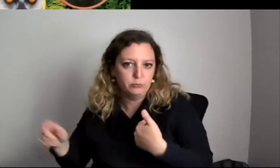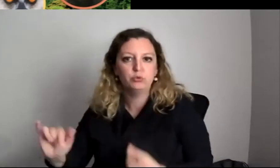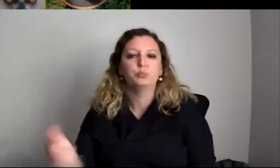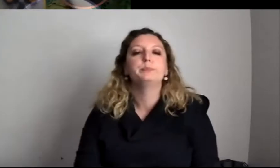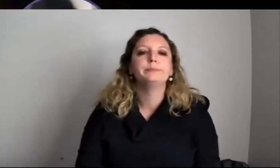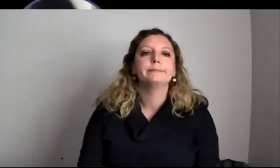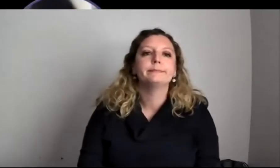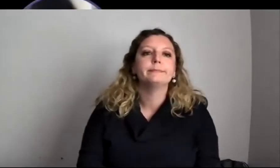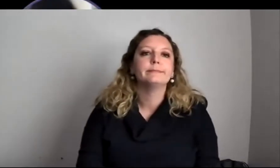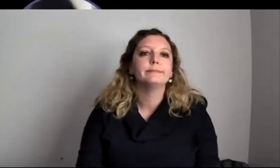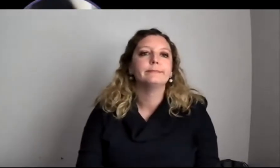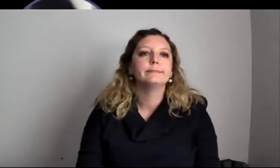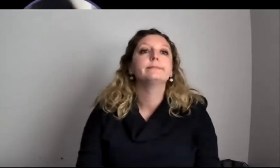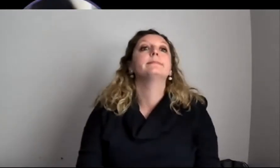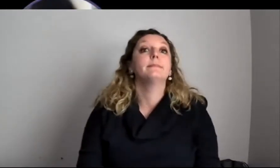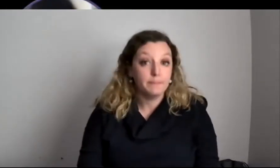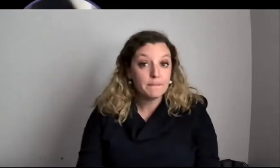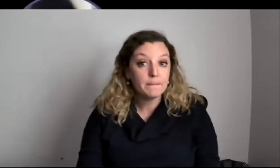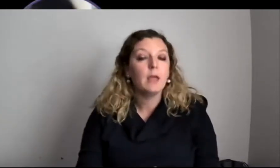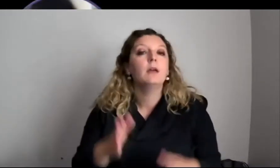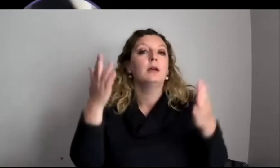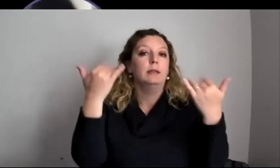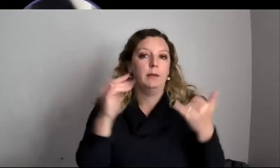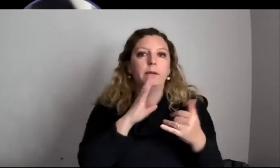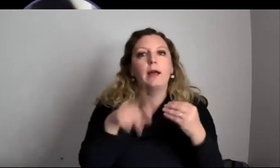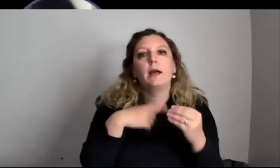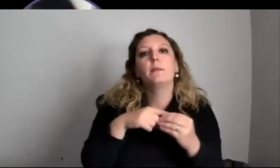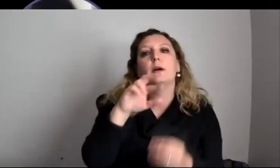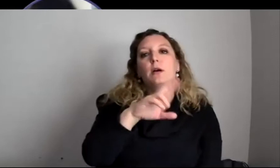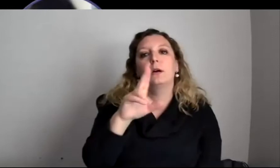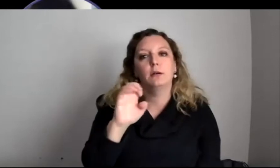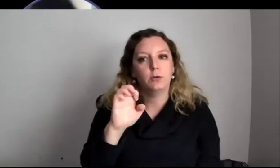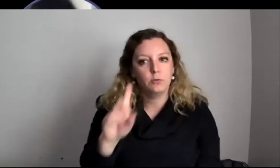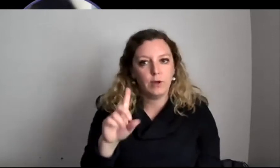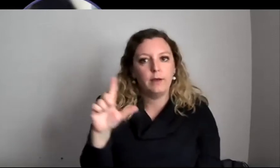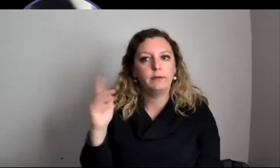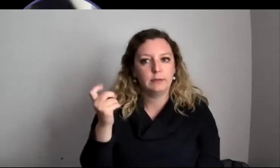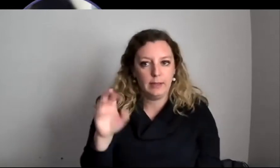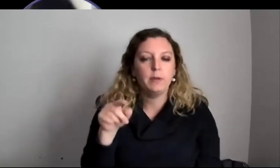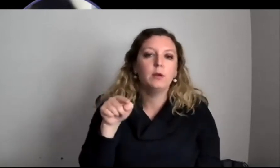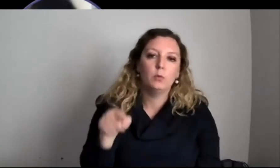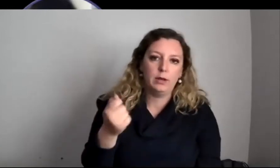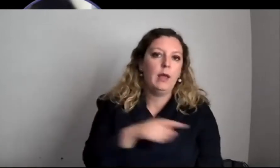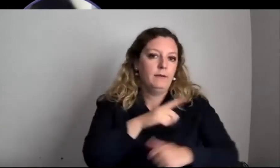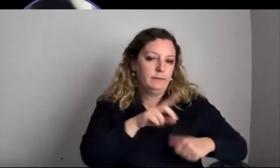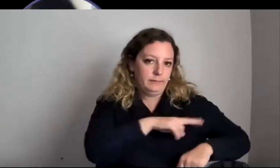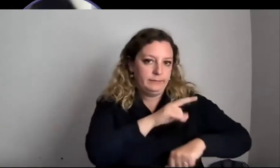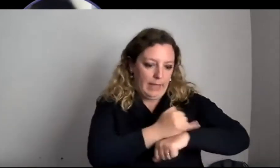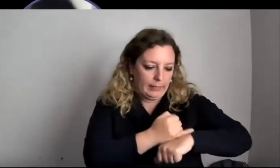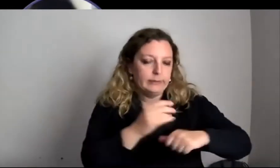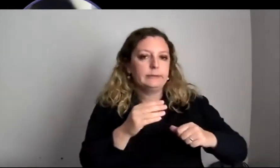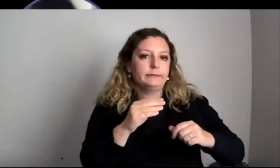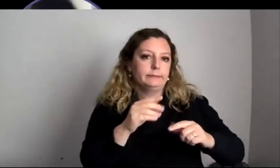worldwide. Okay, so let's talk a little bit about ruffed lemurs. So ruffed lemurs are one of Madagascar's endemic animals. They